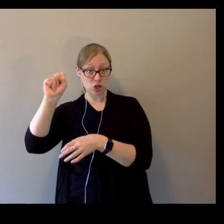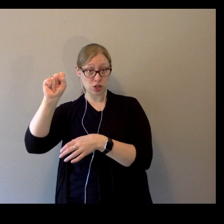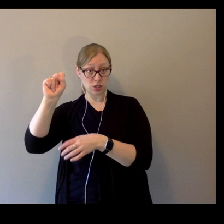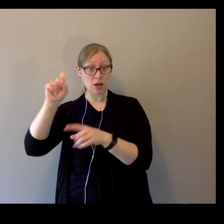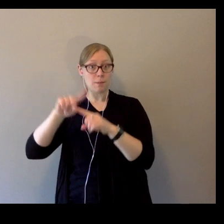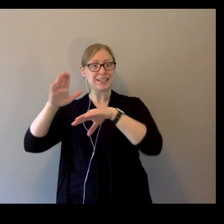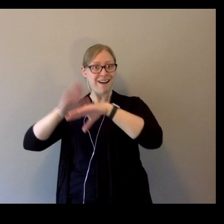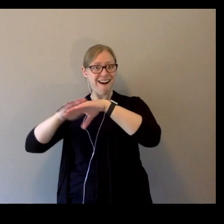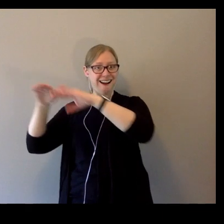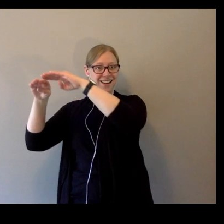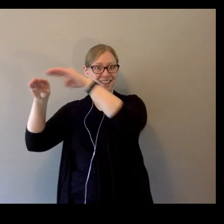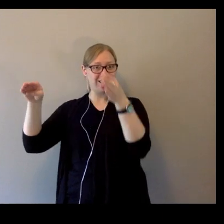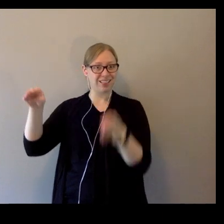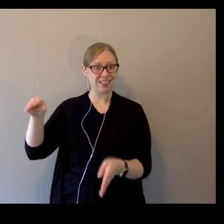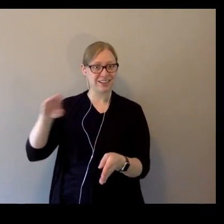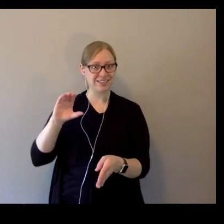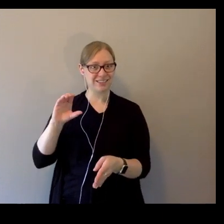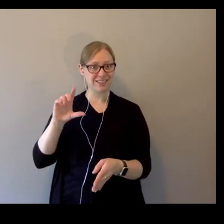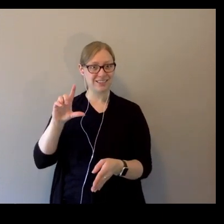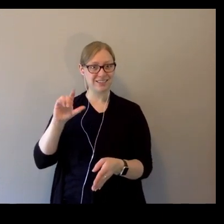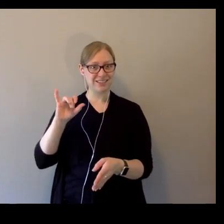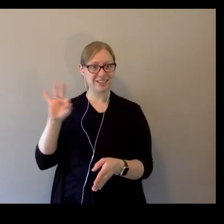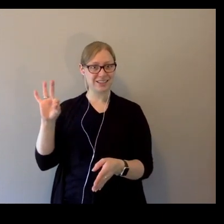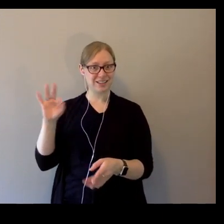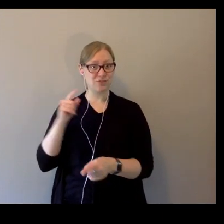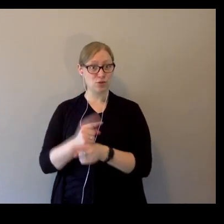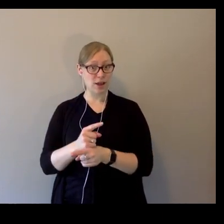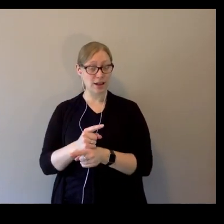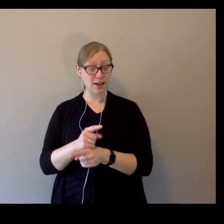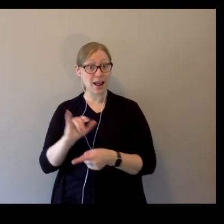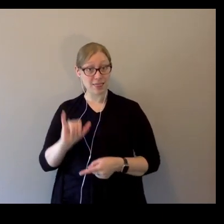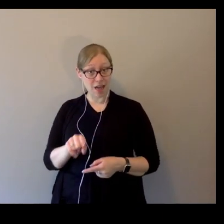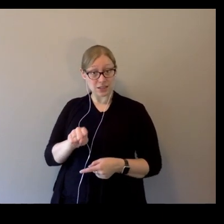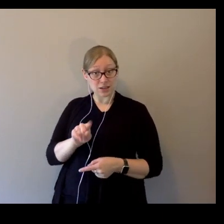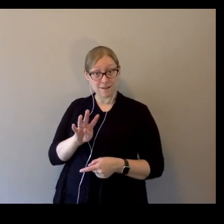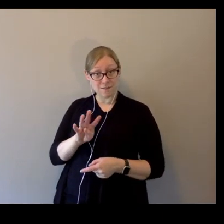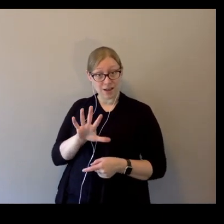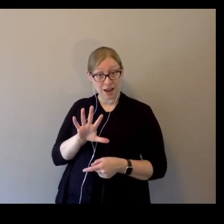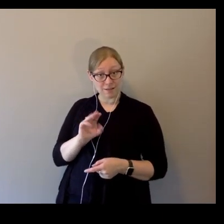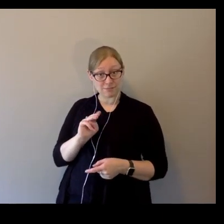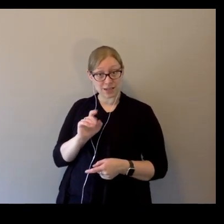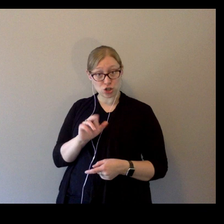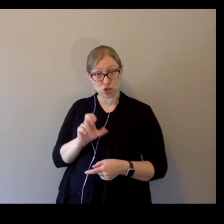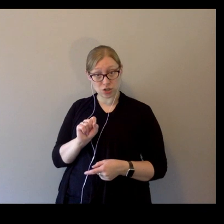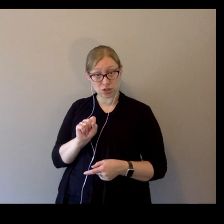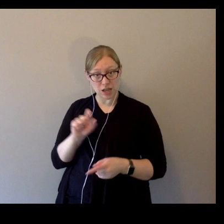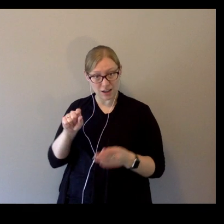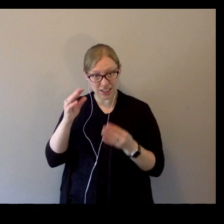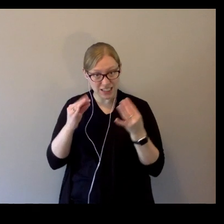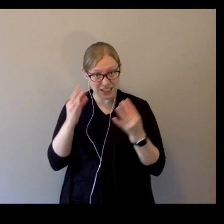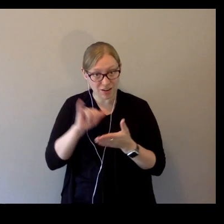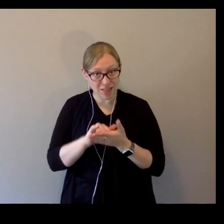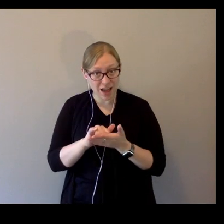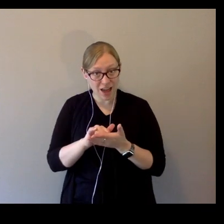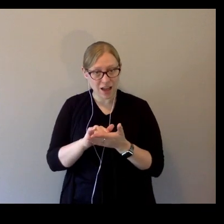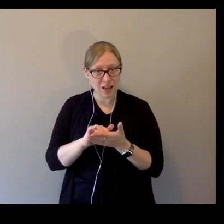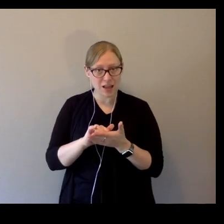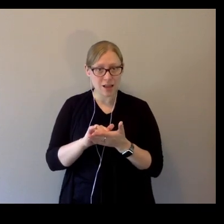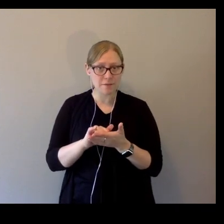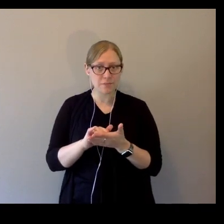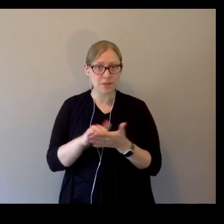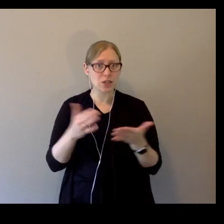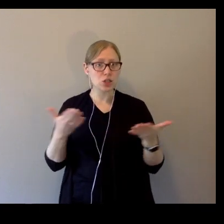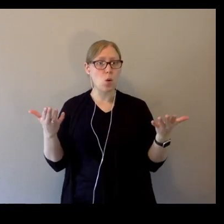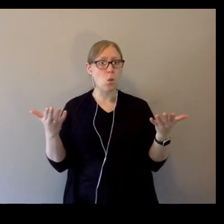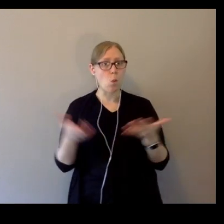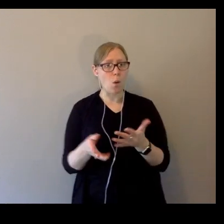45 meters. So we got to take that into consideration, right? What is the horizontal distance between the lighthouse and the